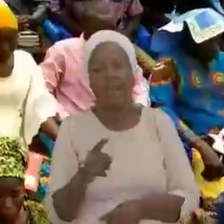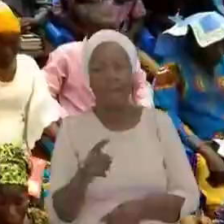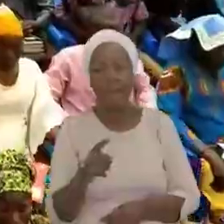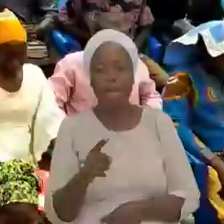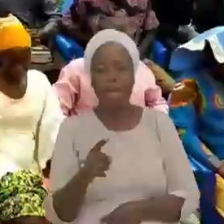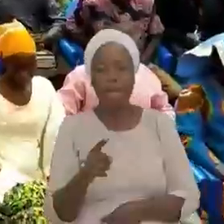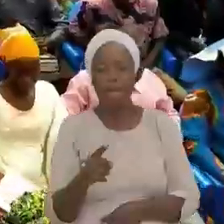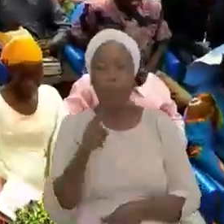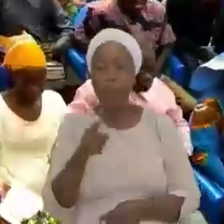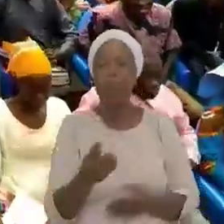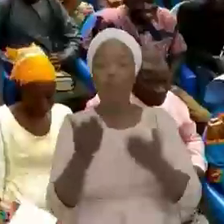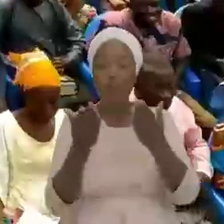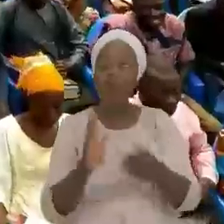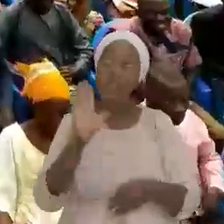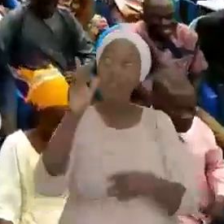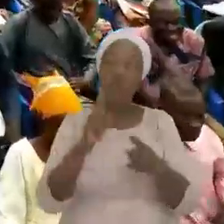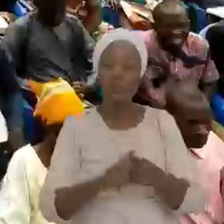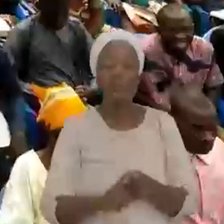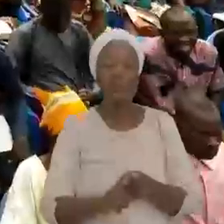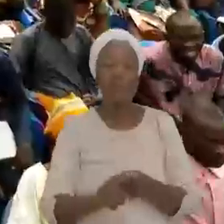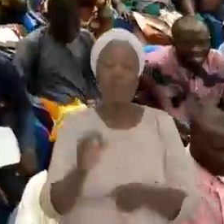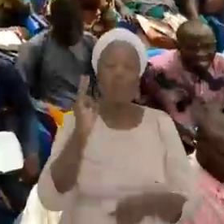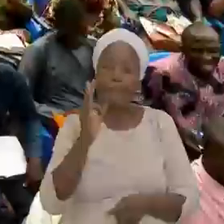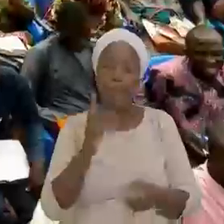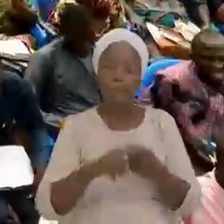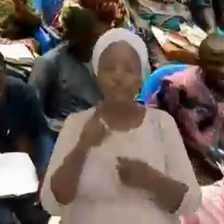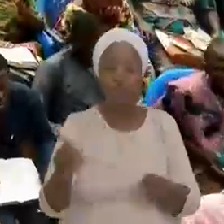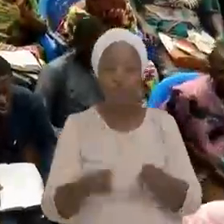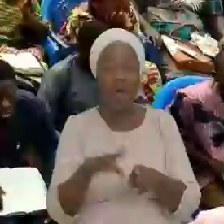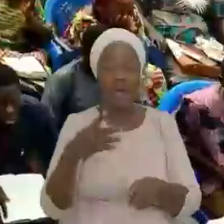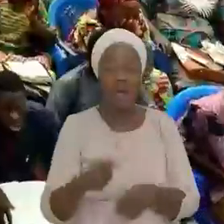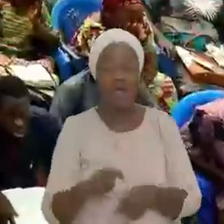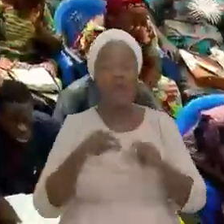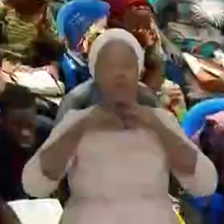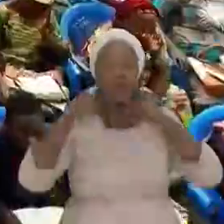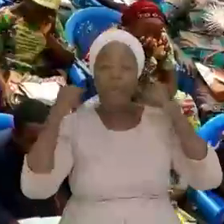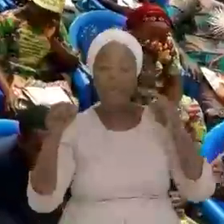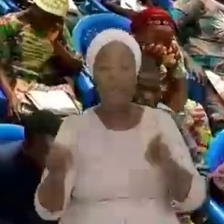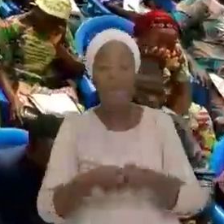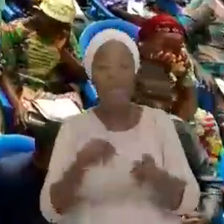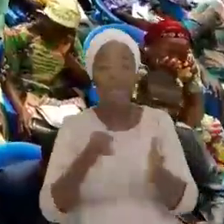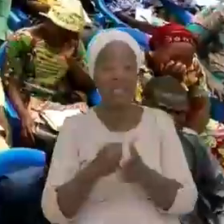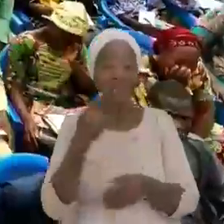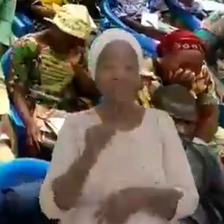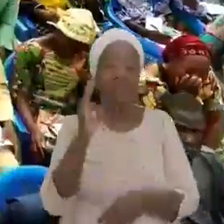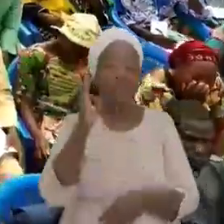You want him to minister to you as the priest, as it was foretold.